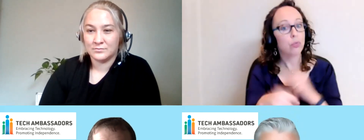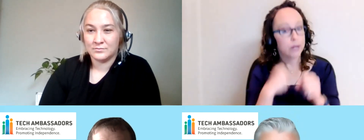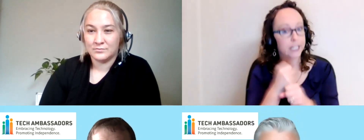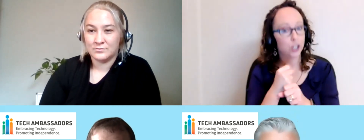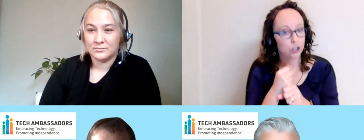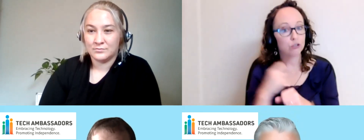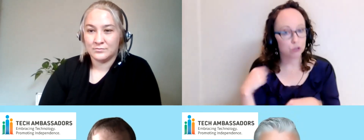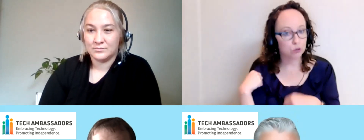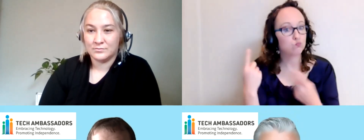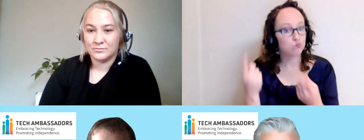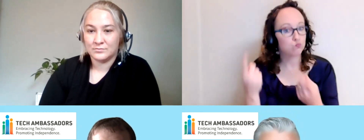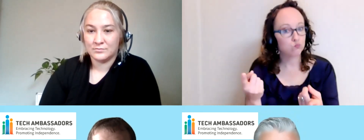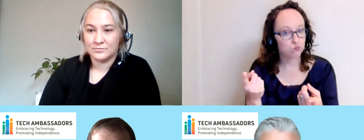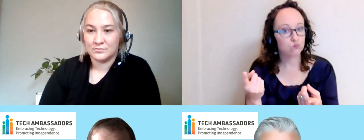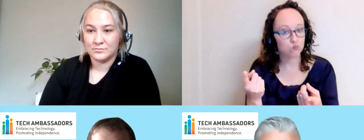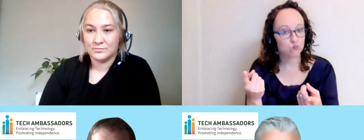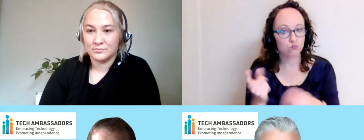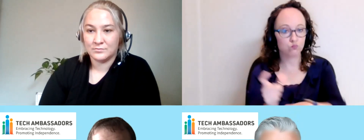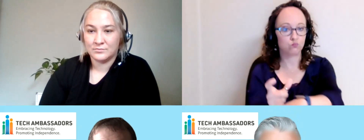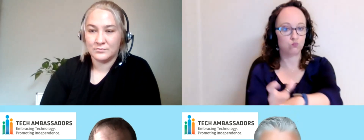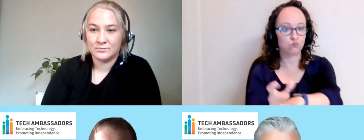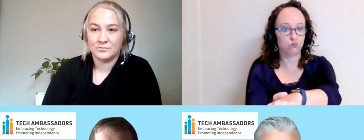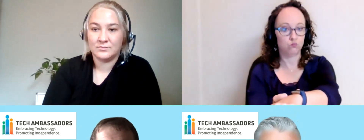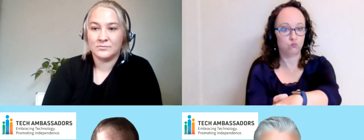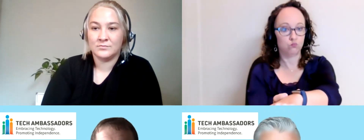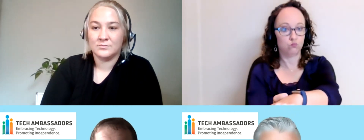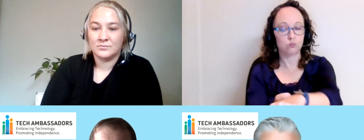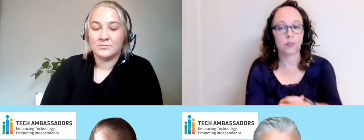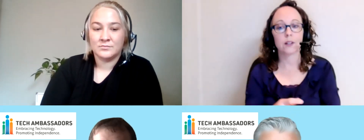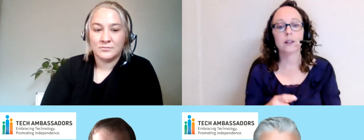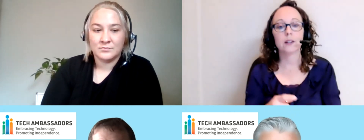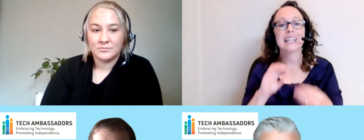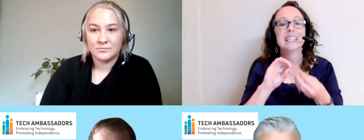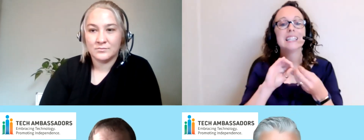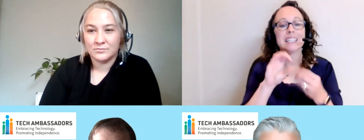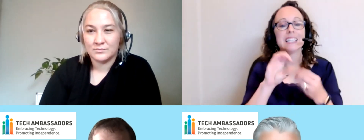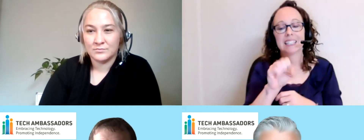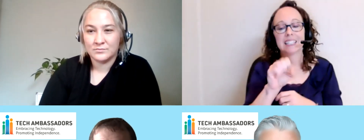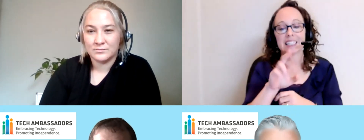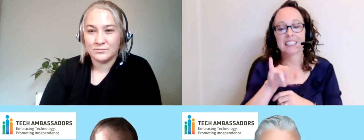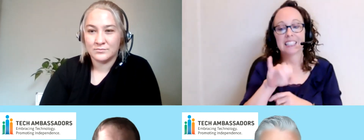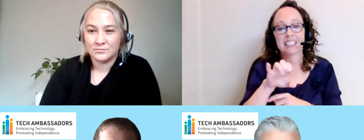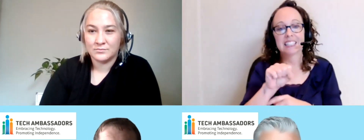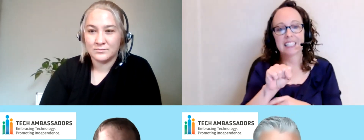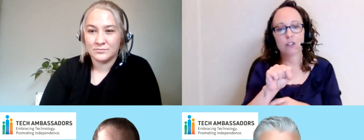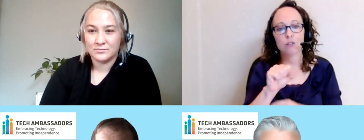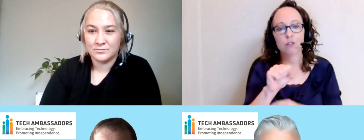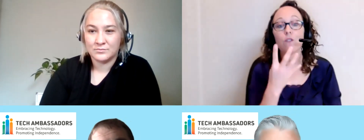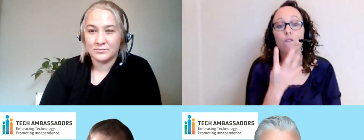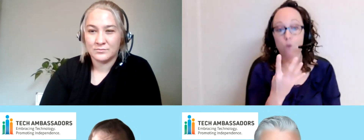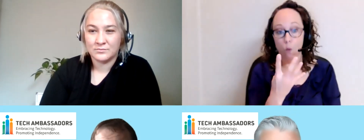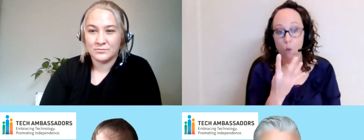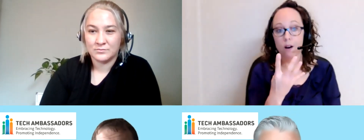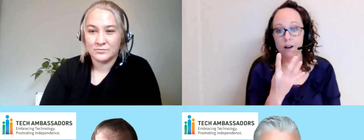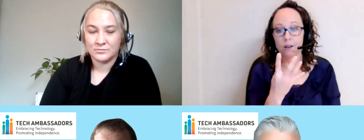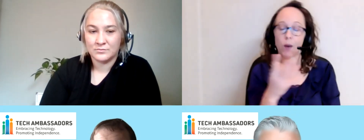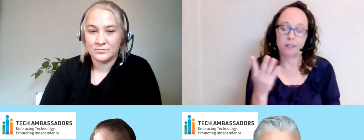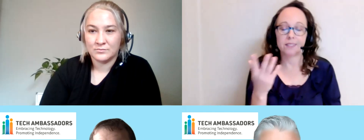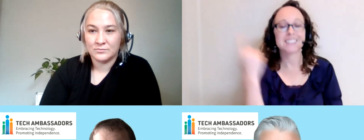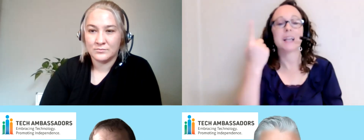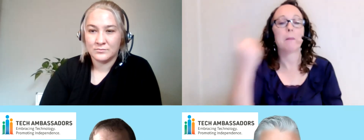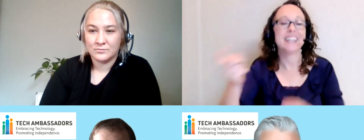So Great. it was the Series 4 that I got, or that I got